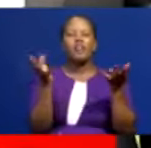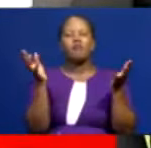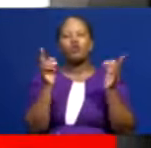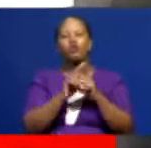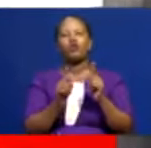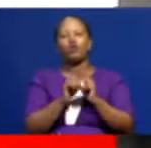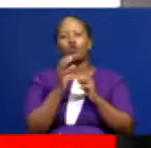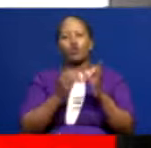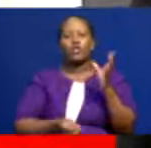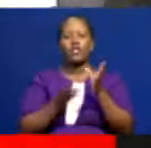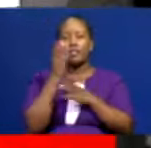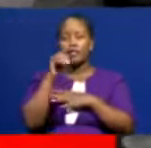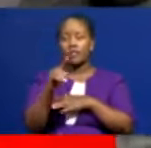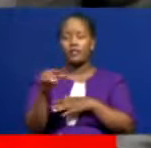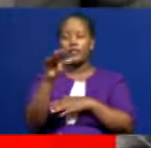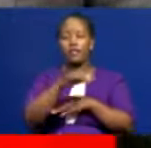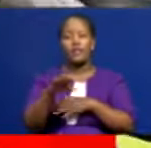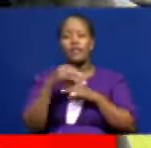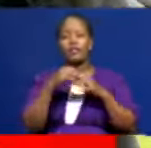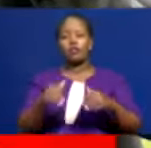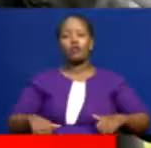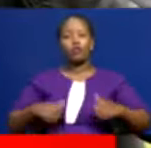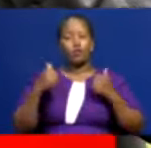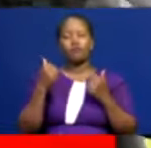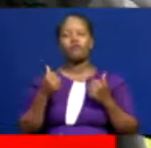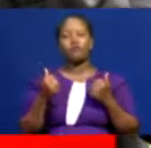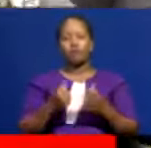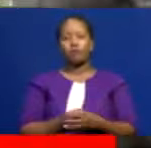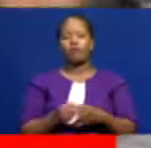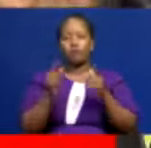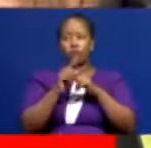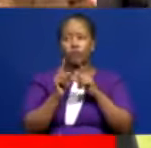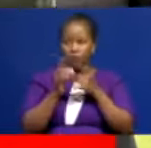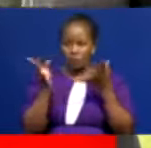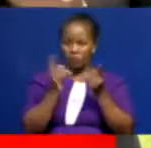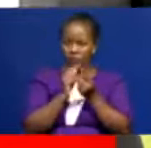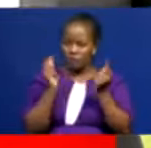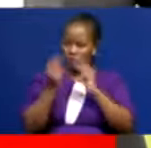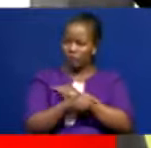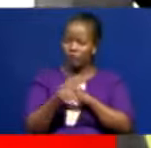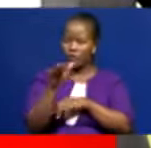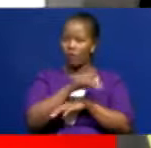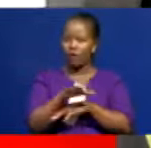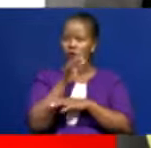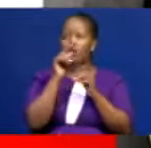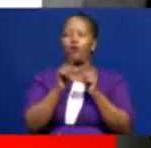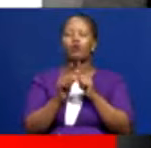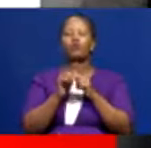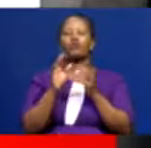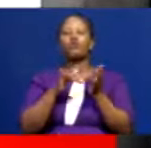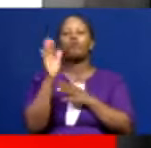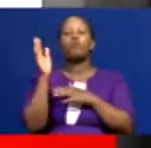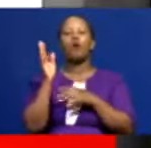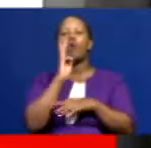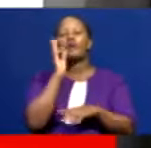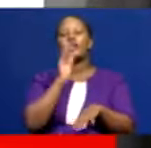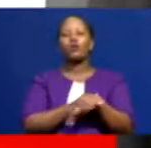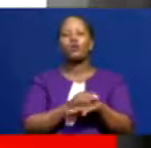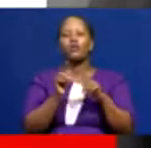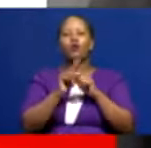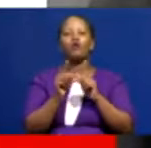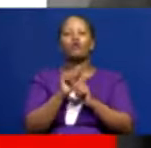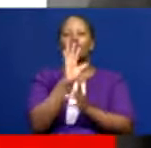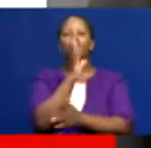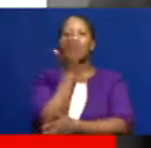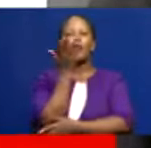that as an habitation for themselves. And they changed the place. More water was found. And the trees are still